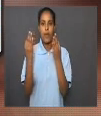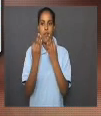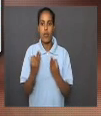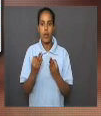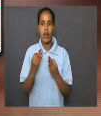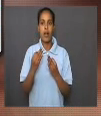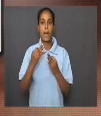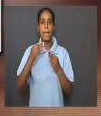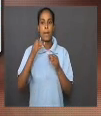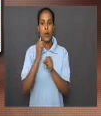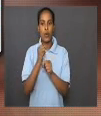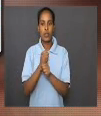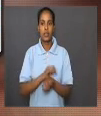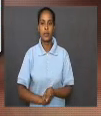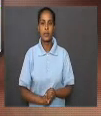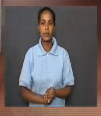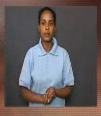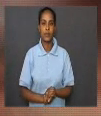magnitude of the work.